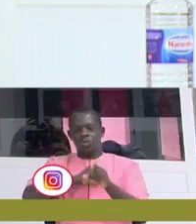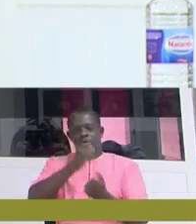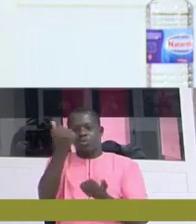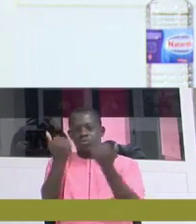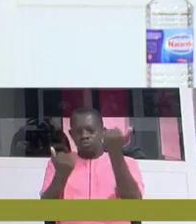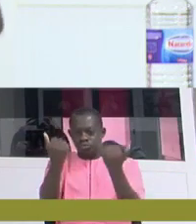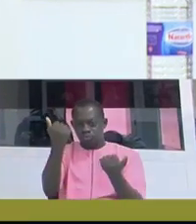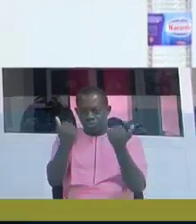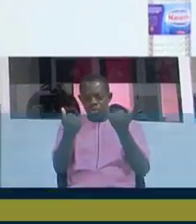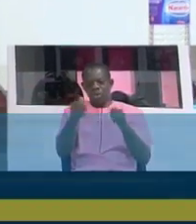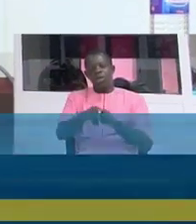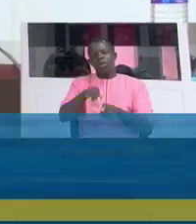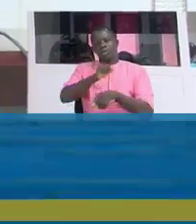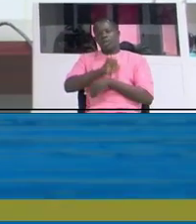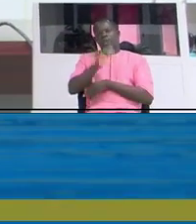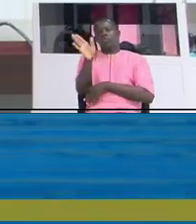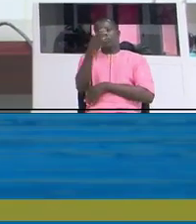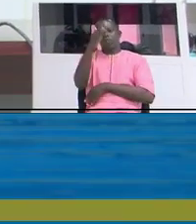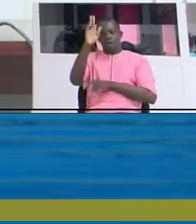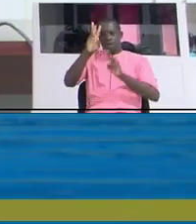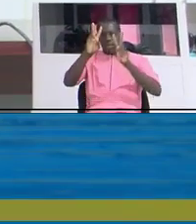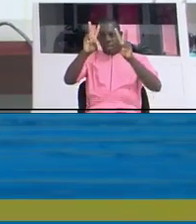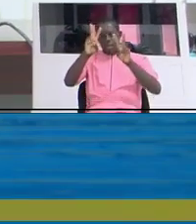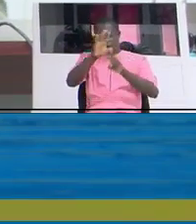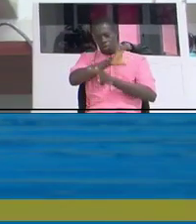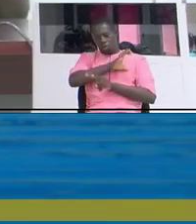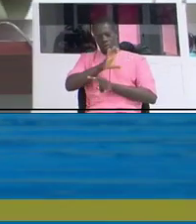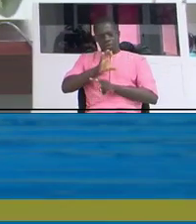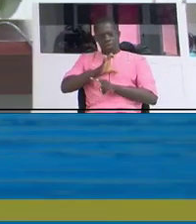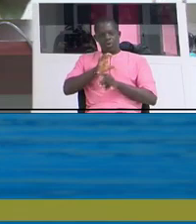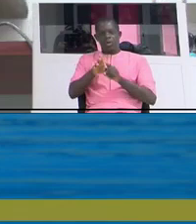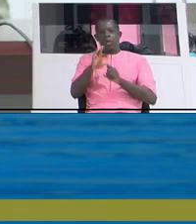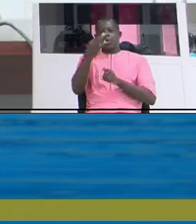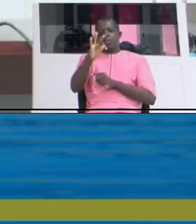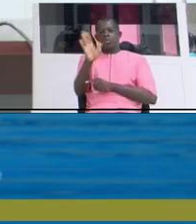vehicle. He went to Yaya Jame's compound. Nikata